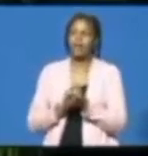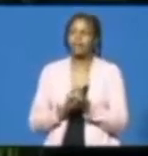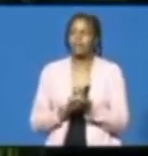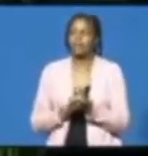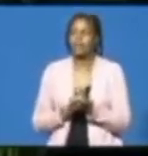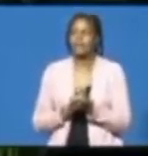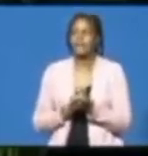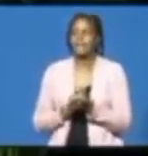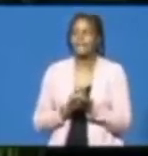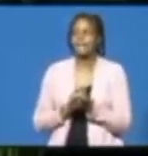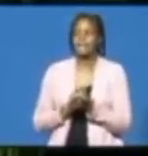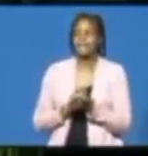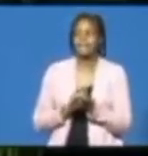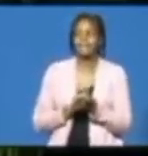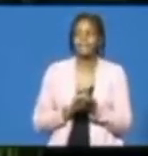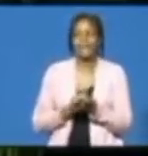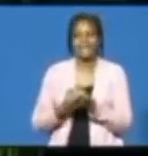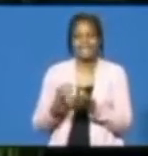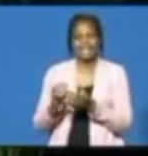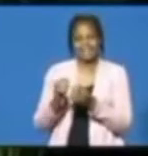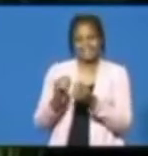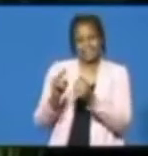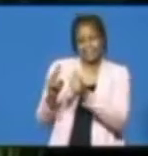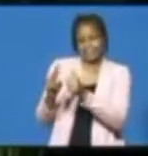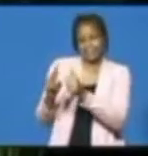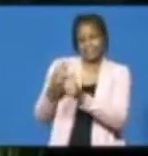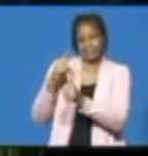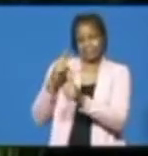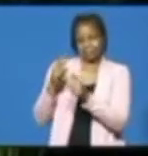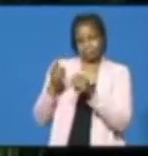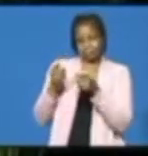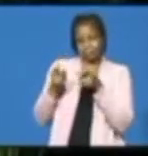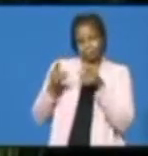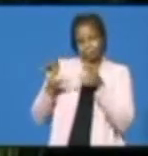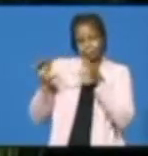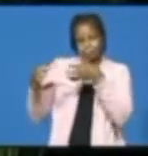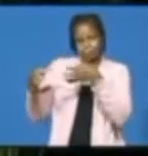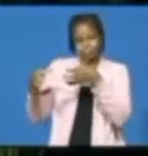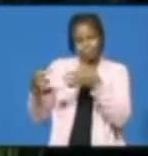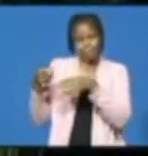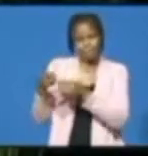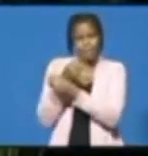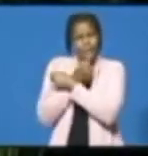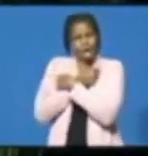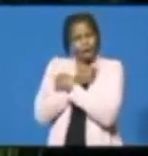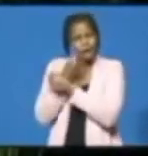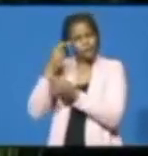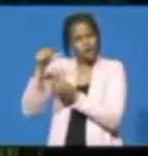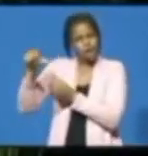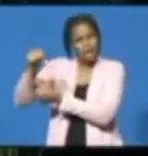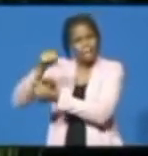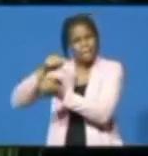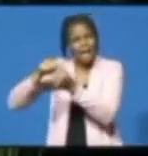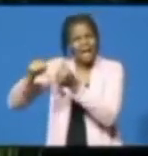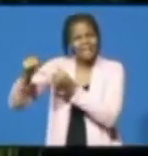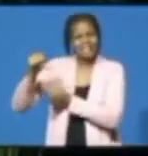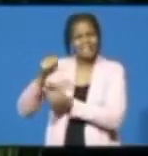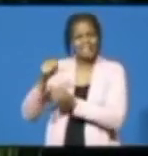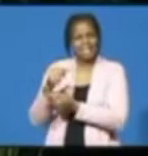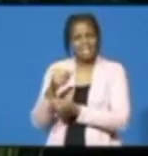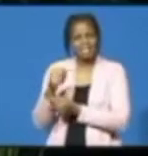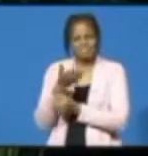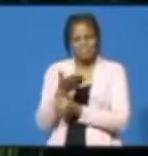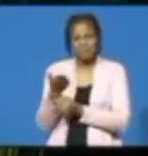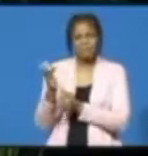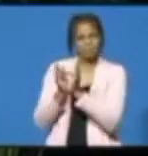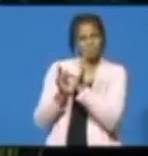And then the second branch of commandments, love for man. And therefore Jesus